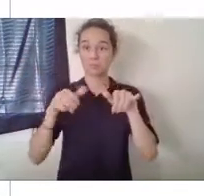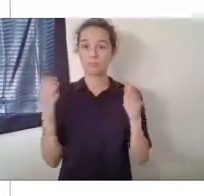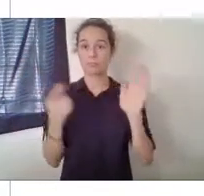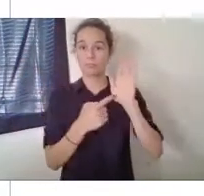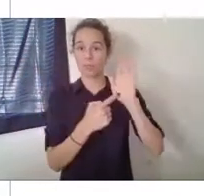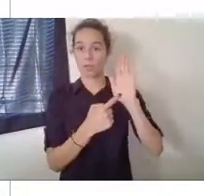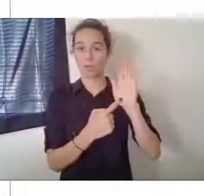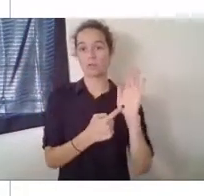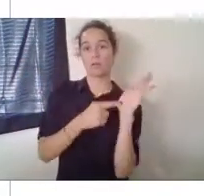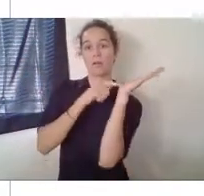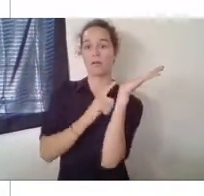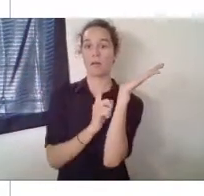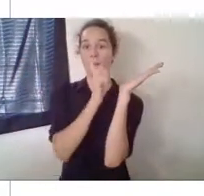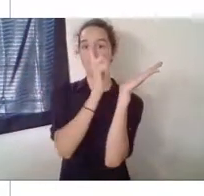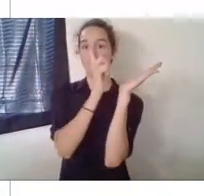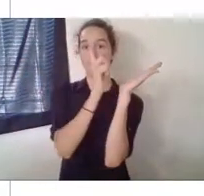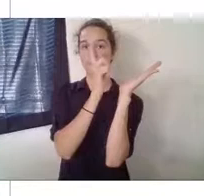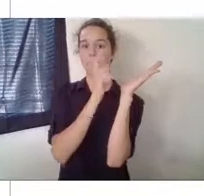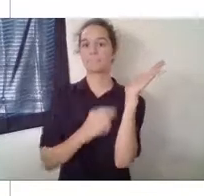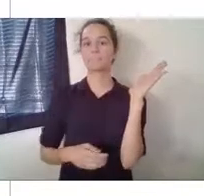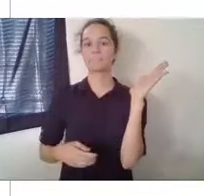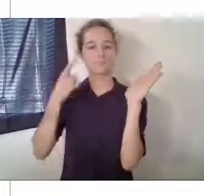right, please rise and move to the left.